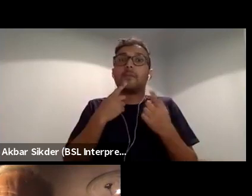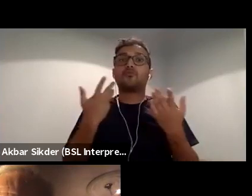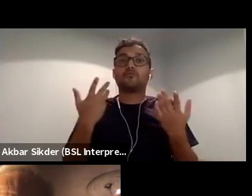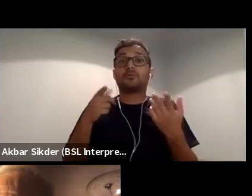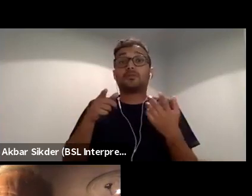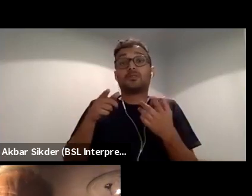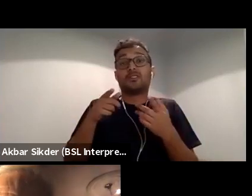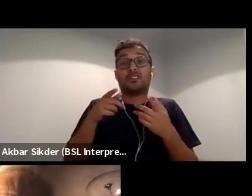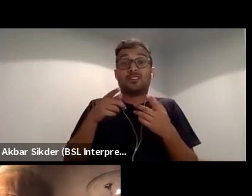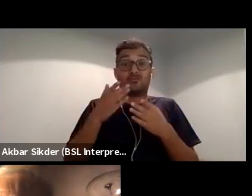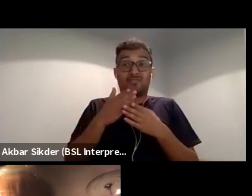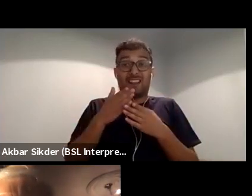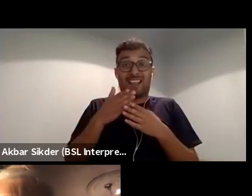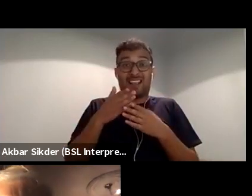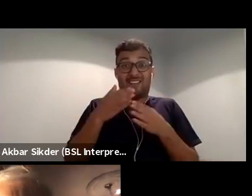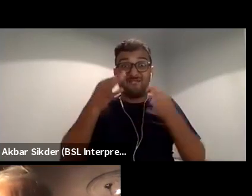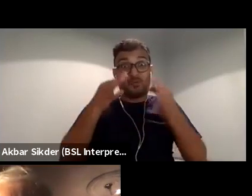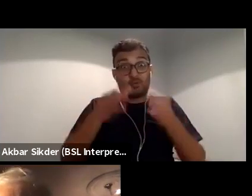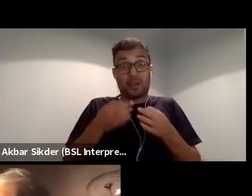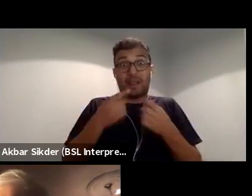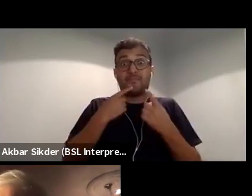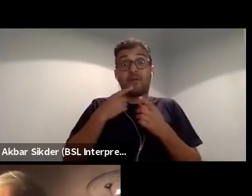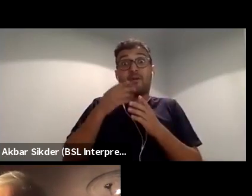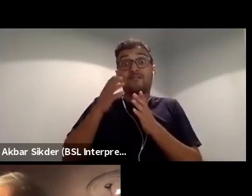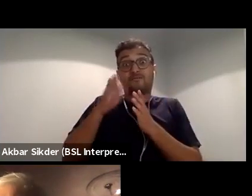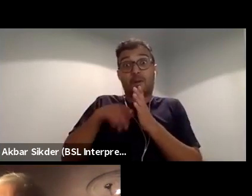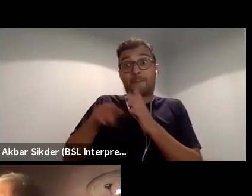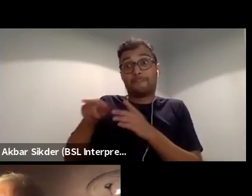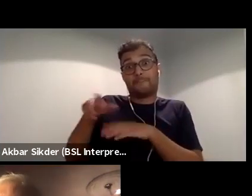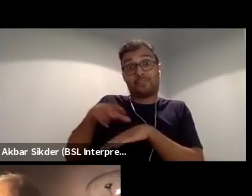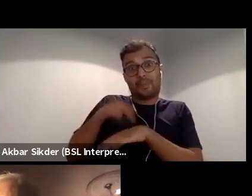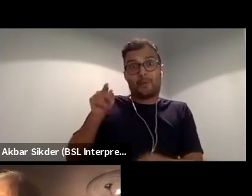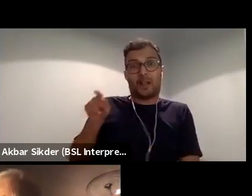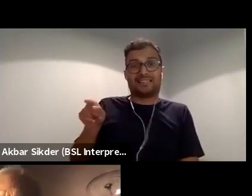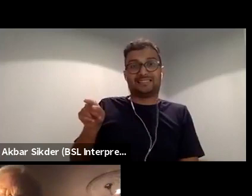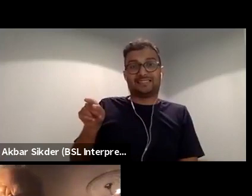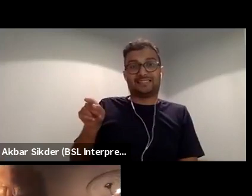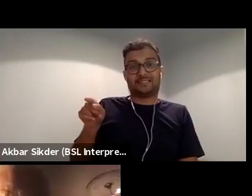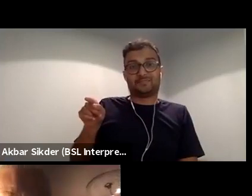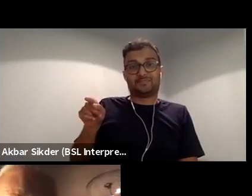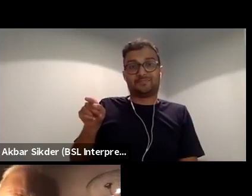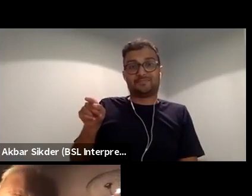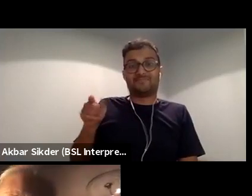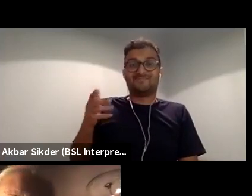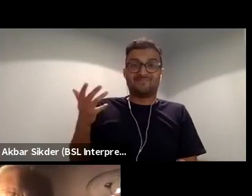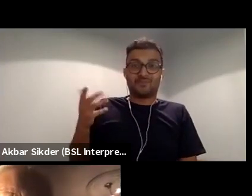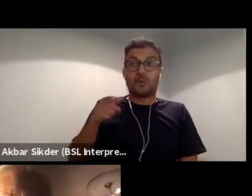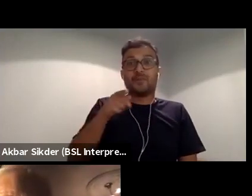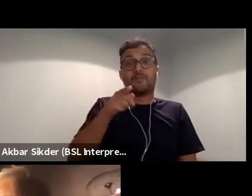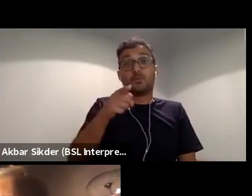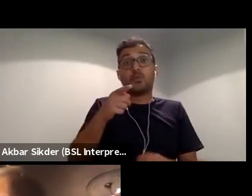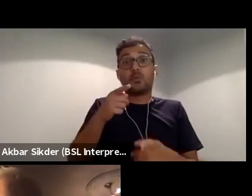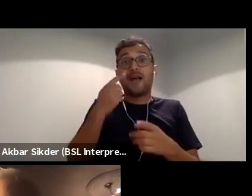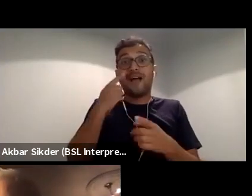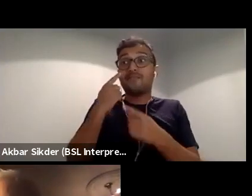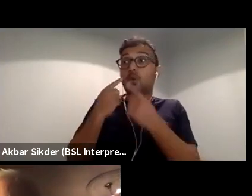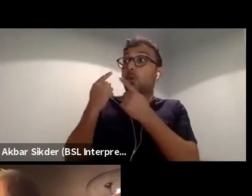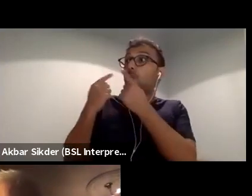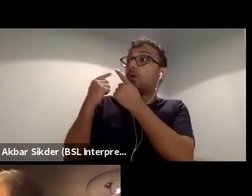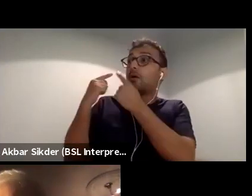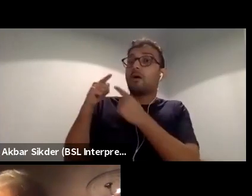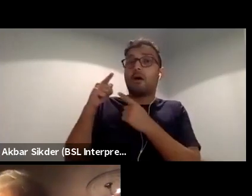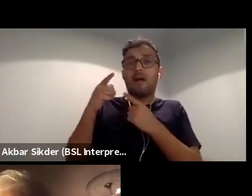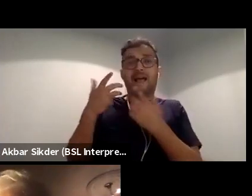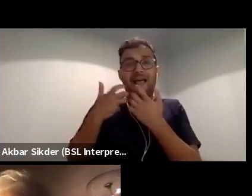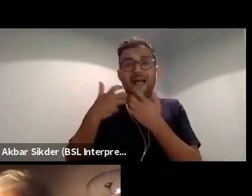police sources. And actually, you know, I think if you look back at a lot of the reporting, yes, you know, there